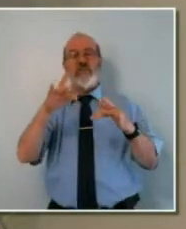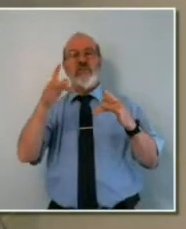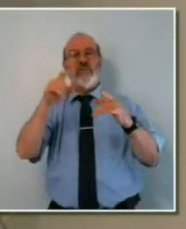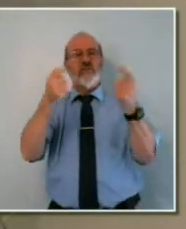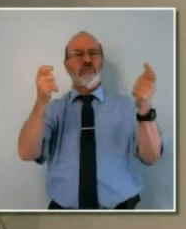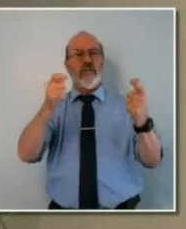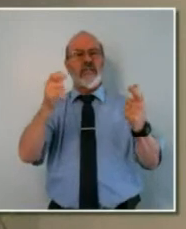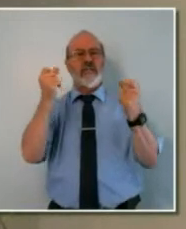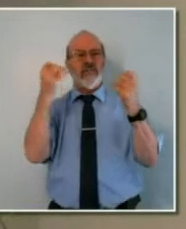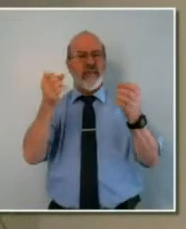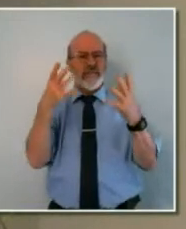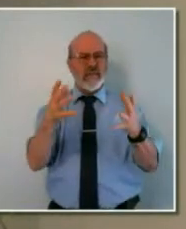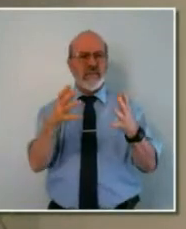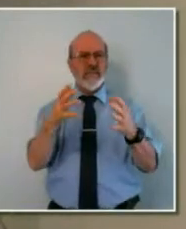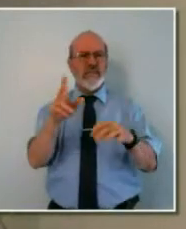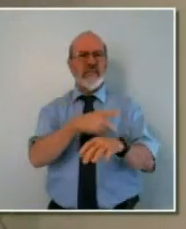6,